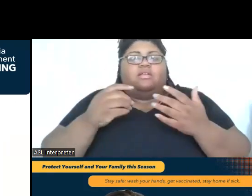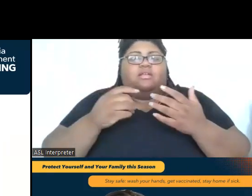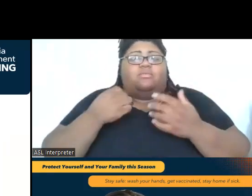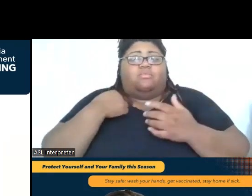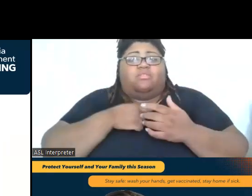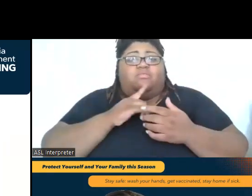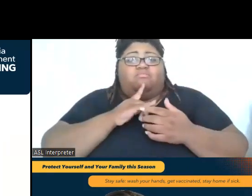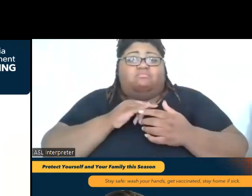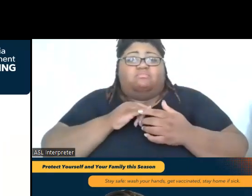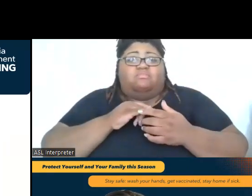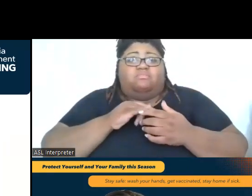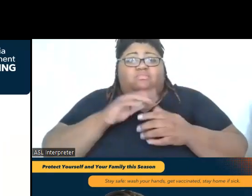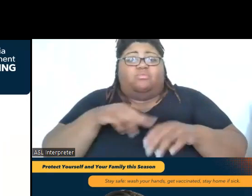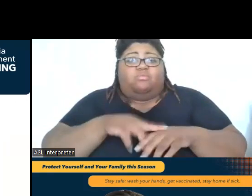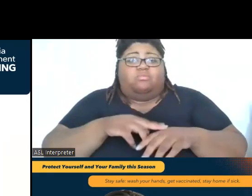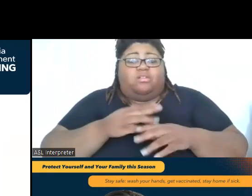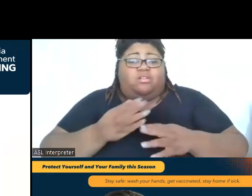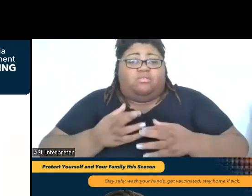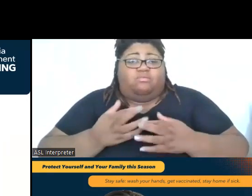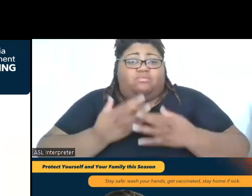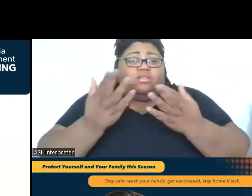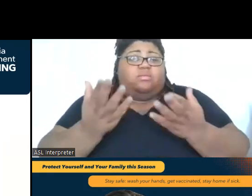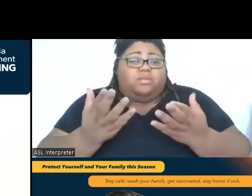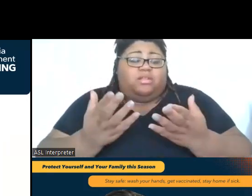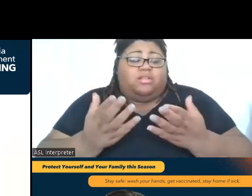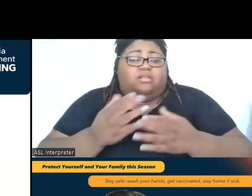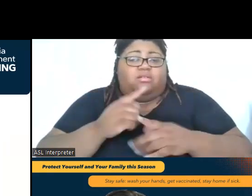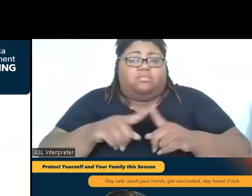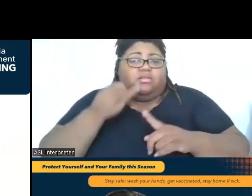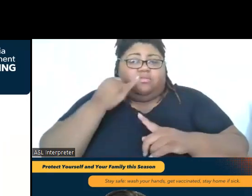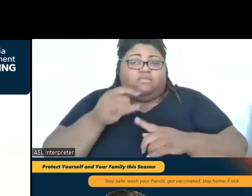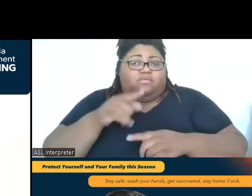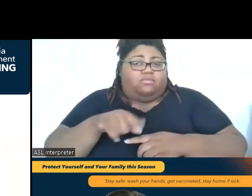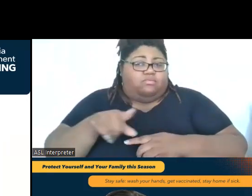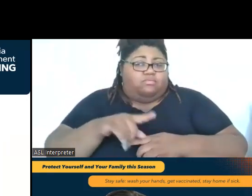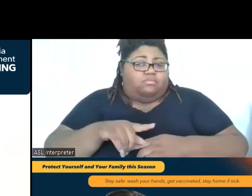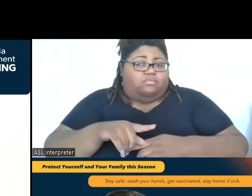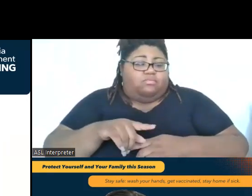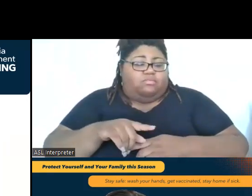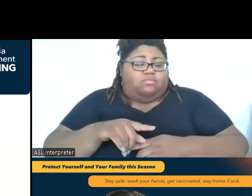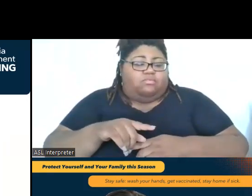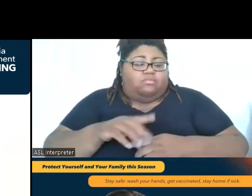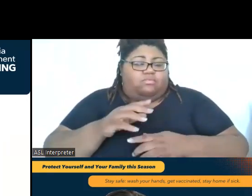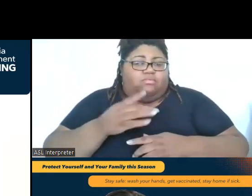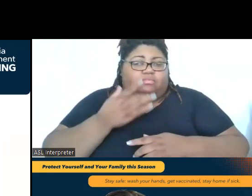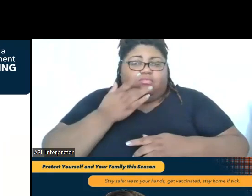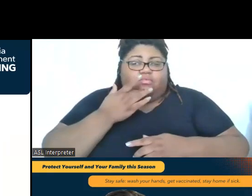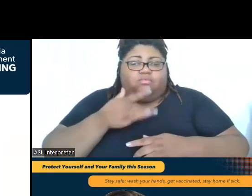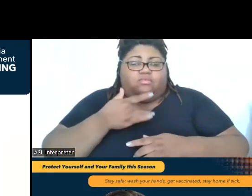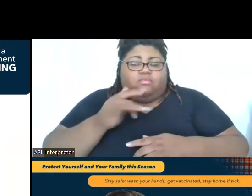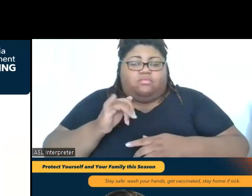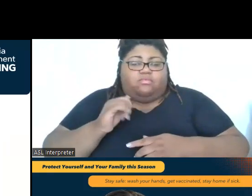it, but those populations in particular, if you don't want to feel like it's an all or none for the rest of your life, then